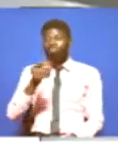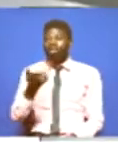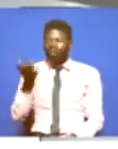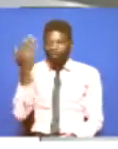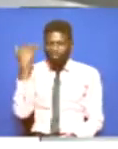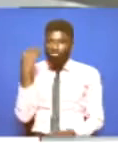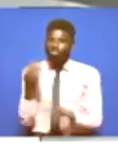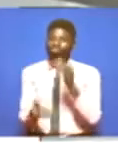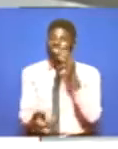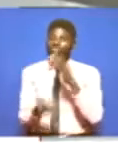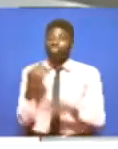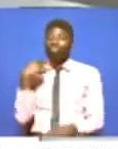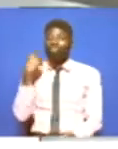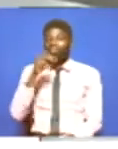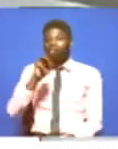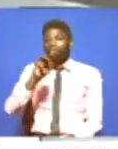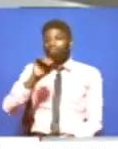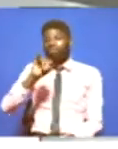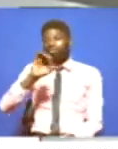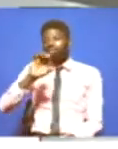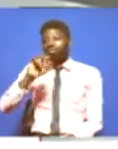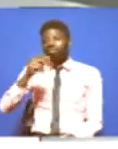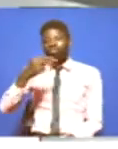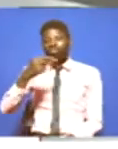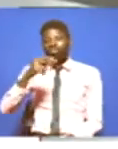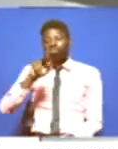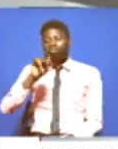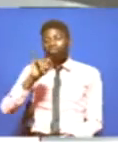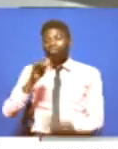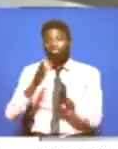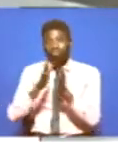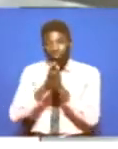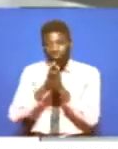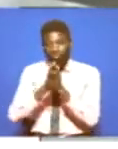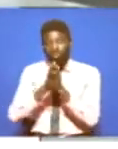by Michuki and James Orengo in